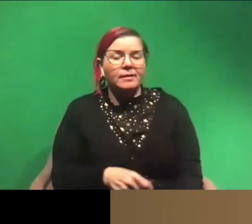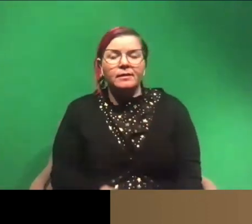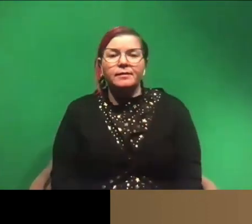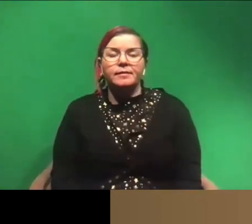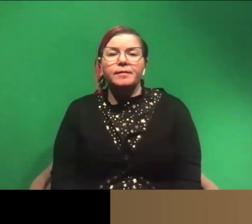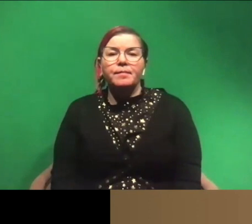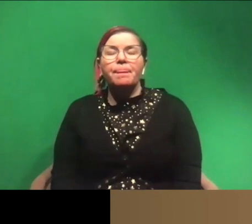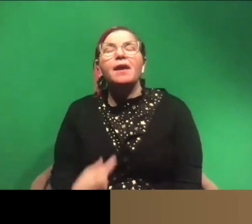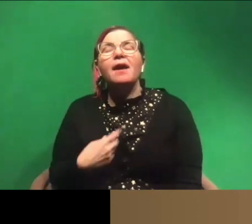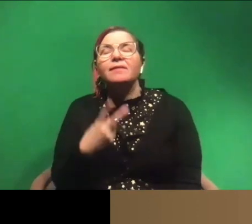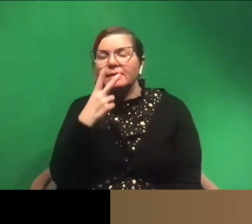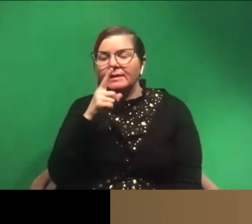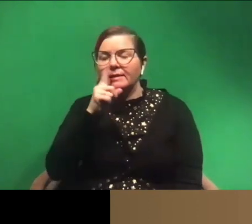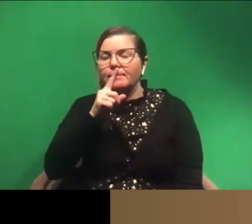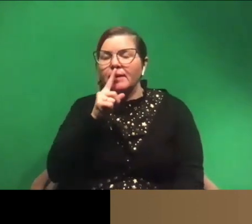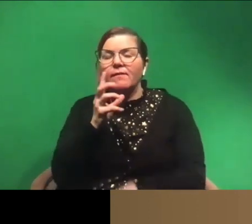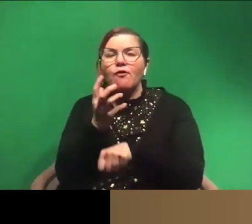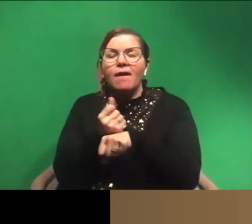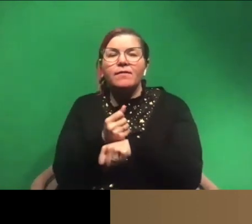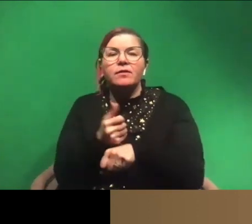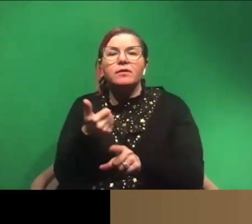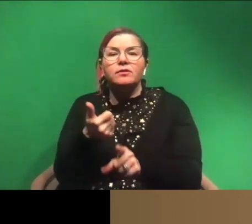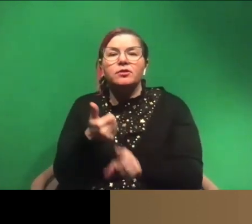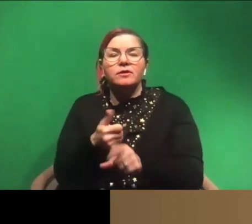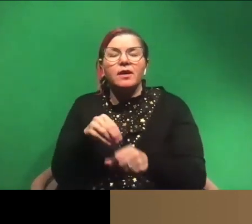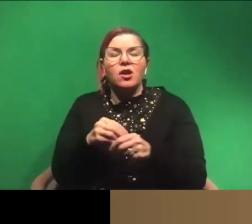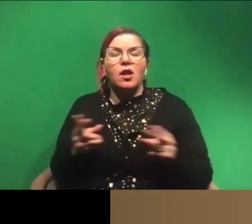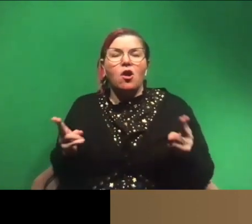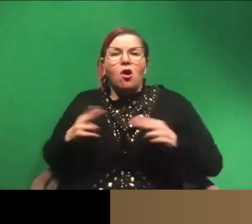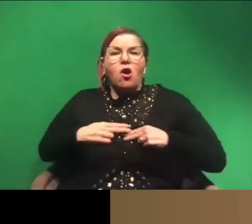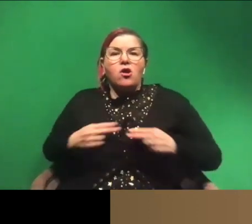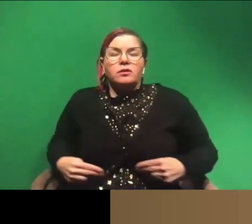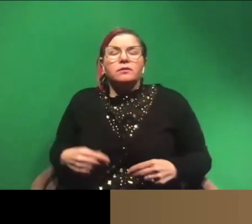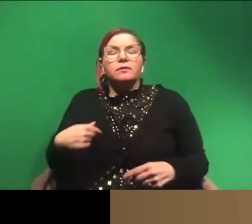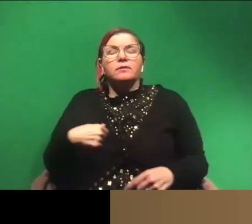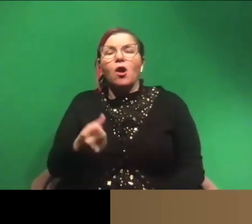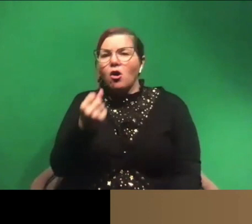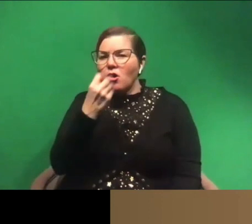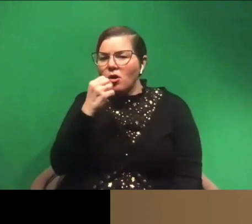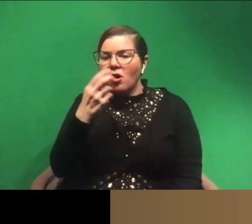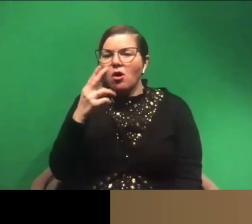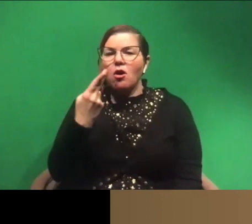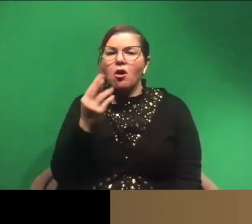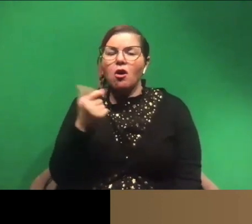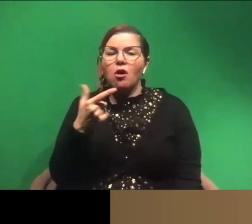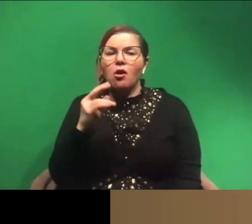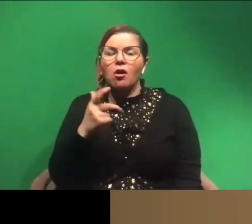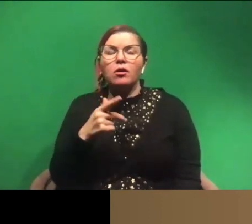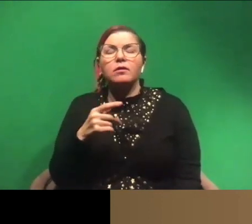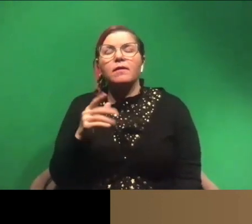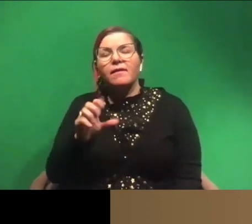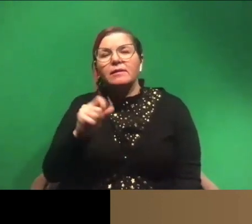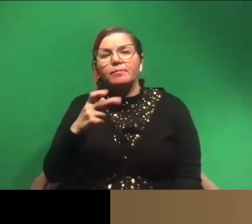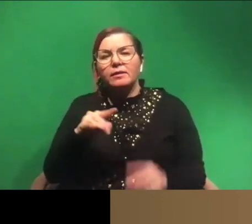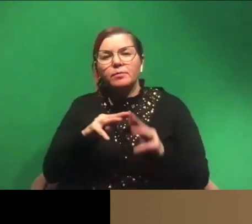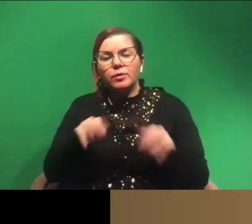I've seen simulations of gravity where you get yourself into a harness. I was in Hong Kong actually, and in their Hong Kong Space Museum, they had a